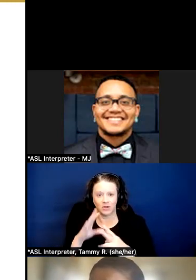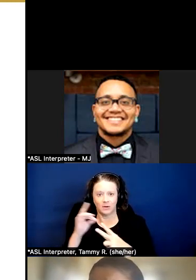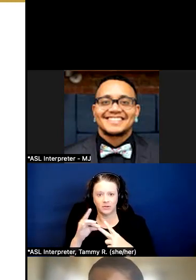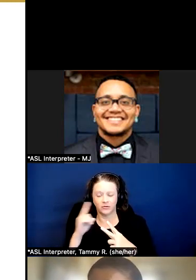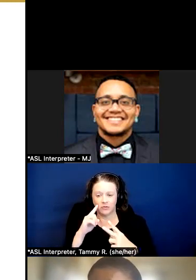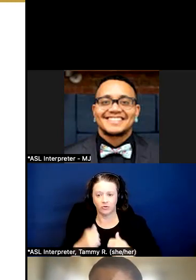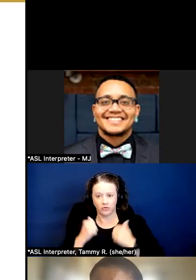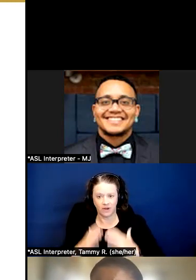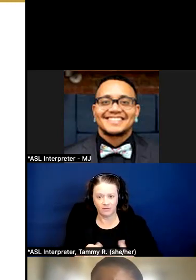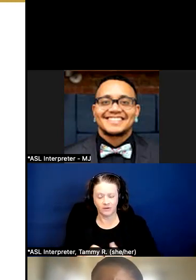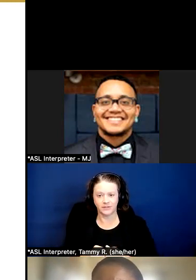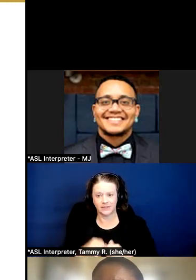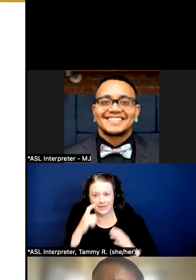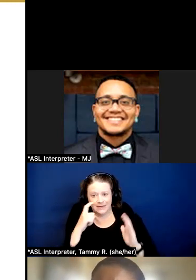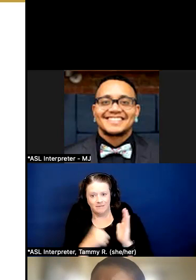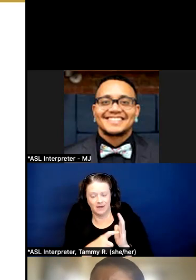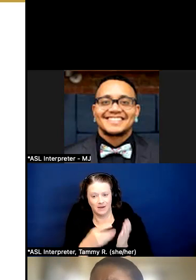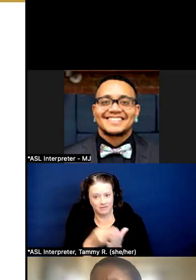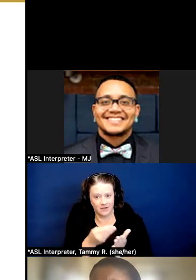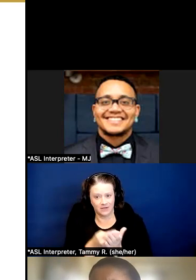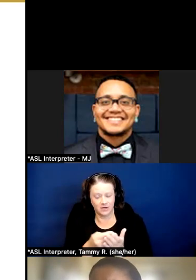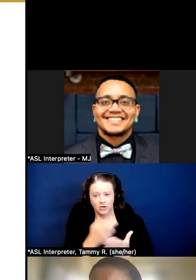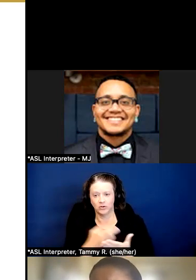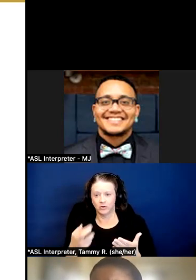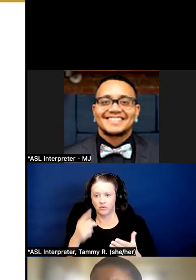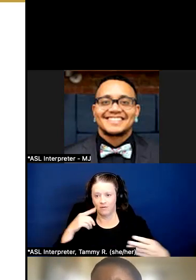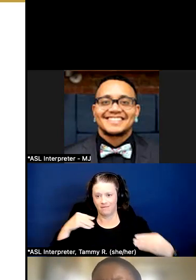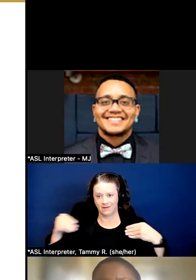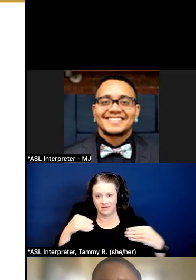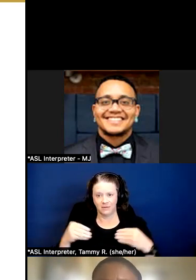identifying funding resources for flexible funding,